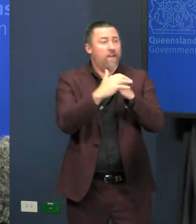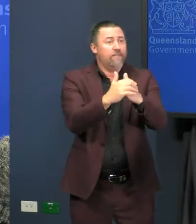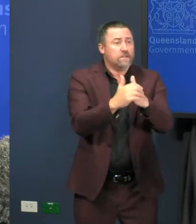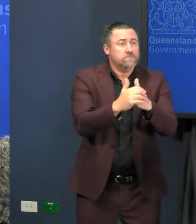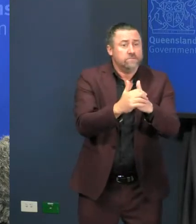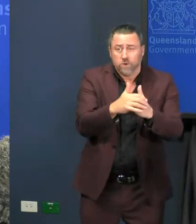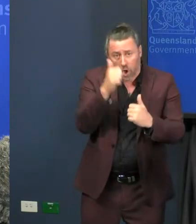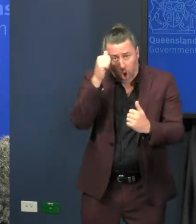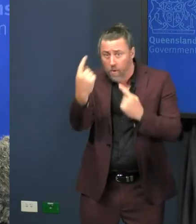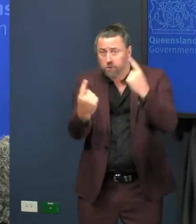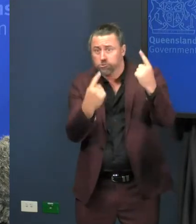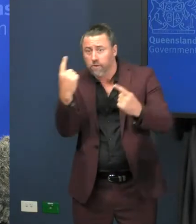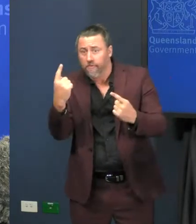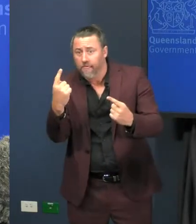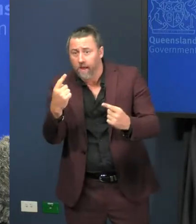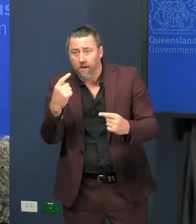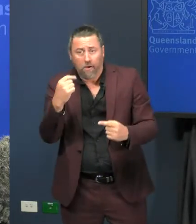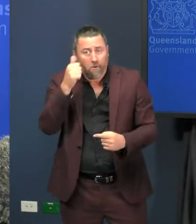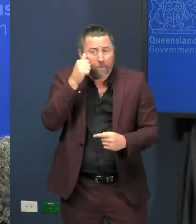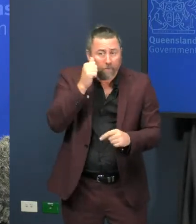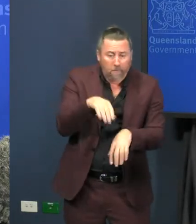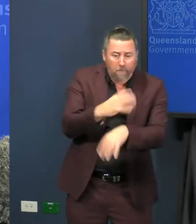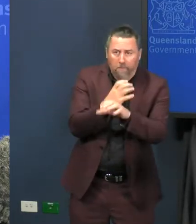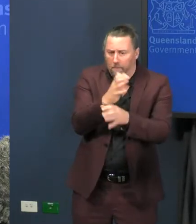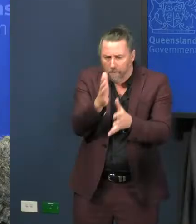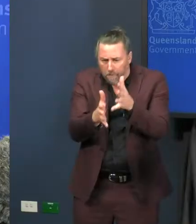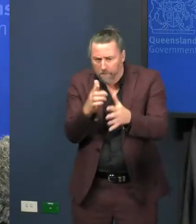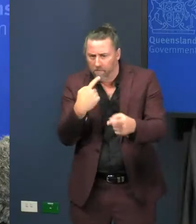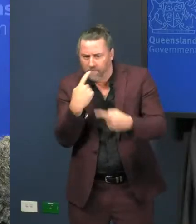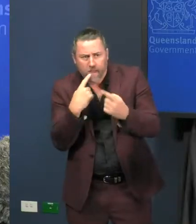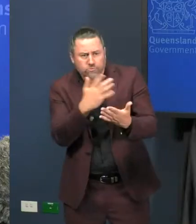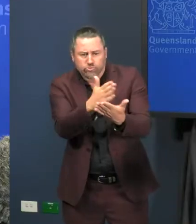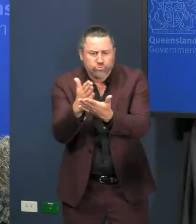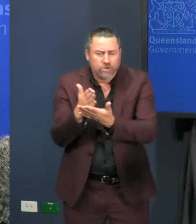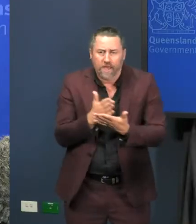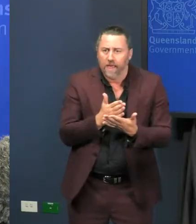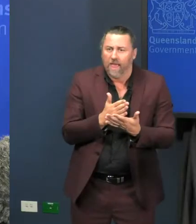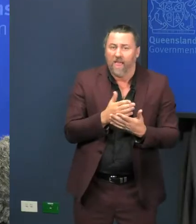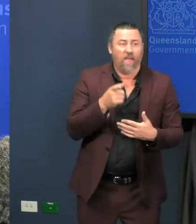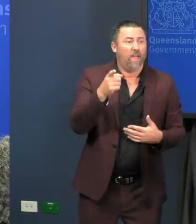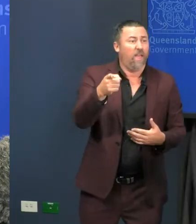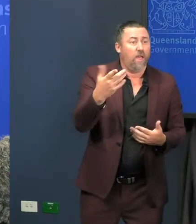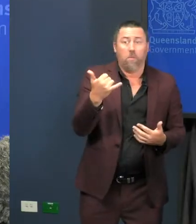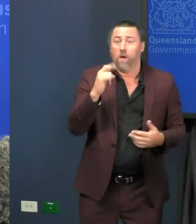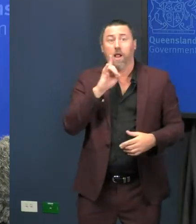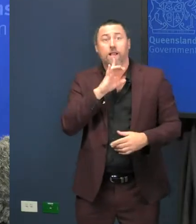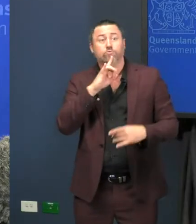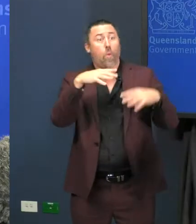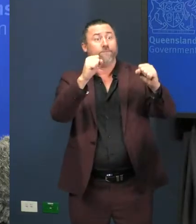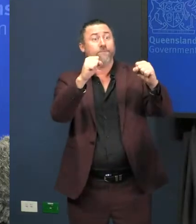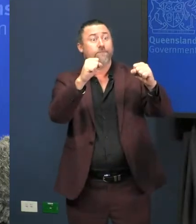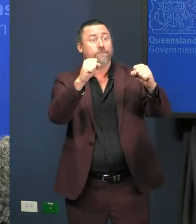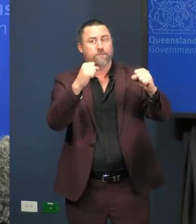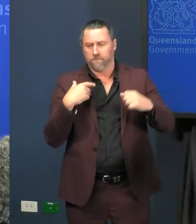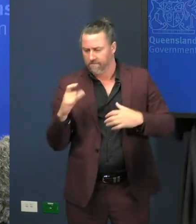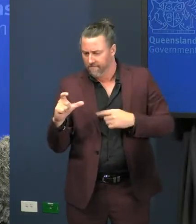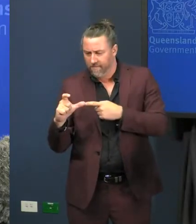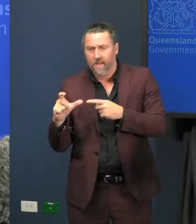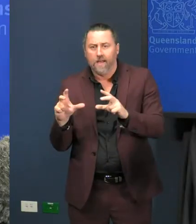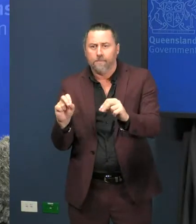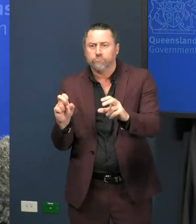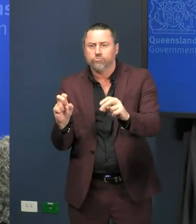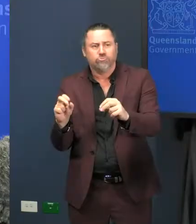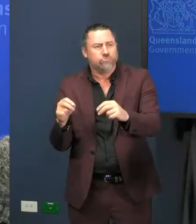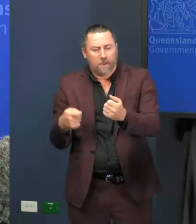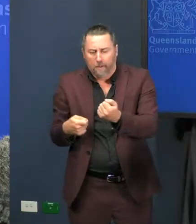website, it might be staying vigilant and keeping your phone on you and having backup batteries to charge if you were to lose power, having adequate food and